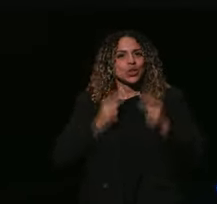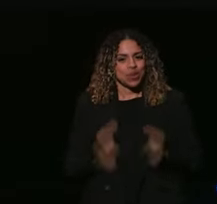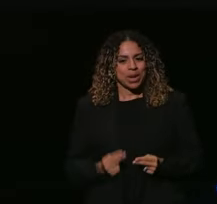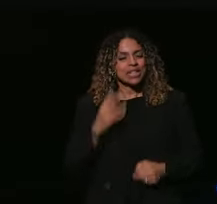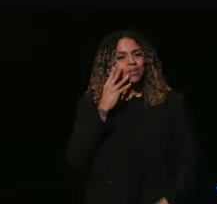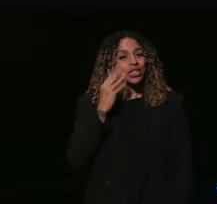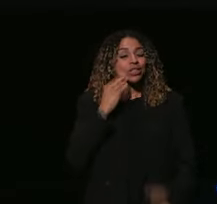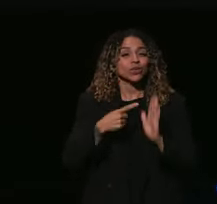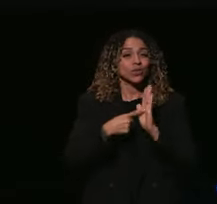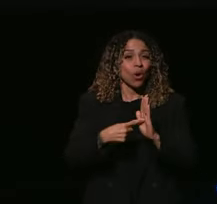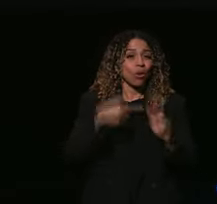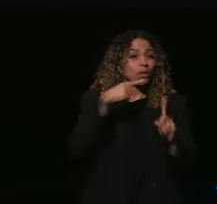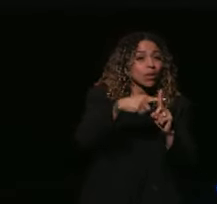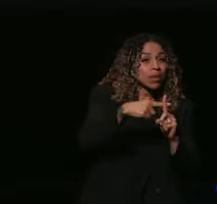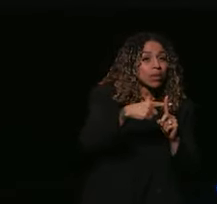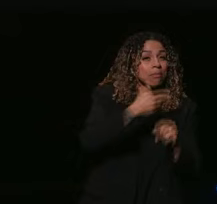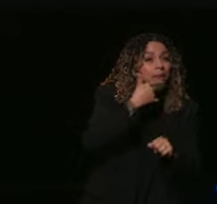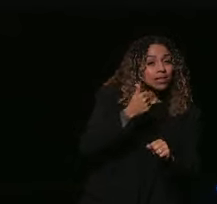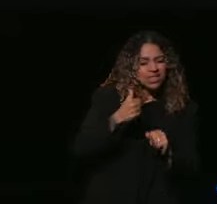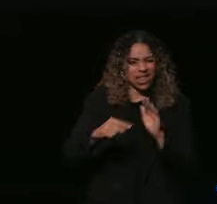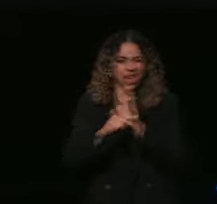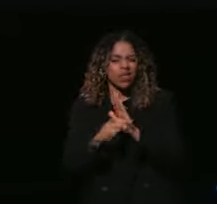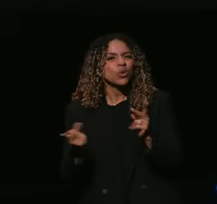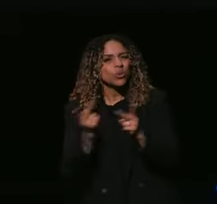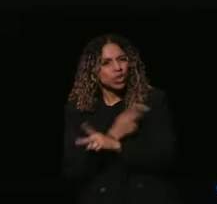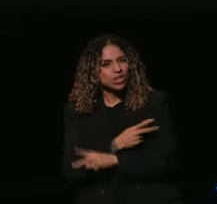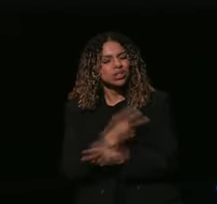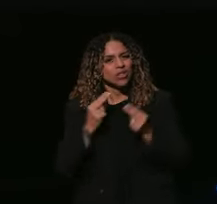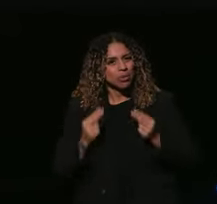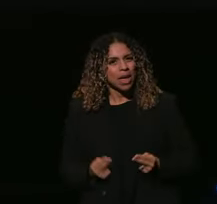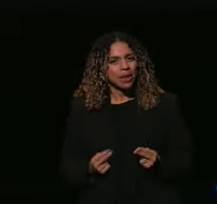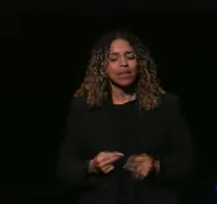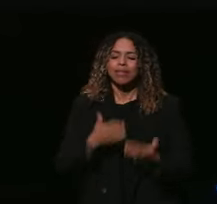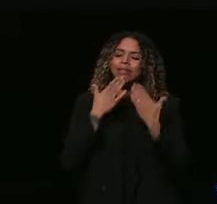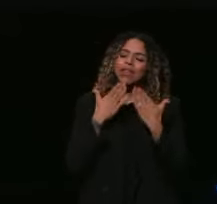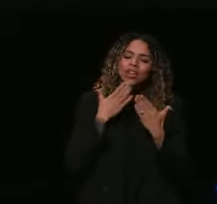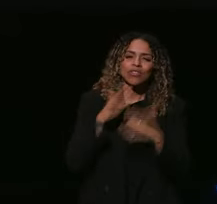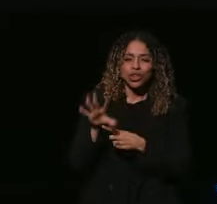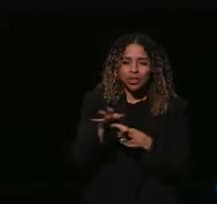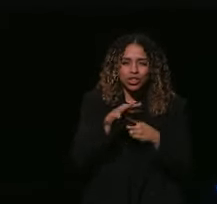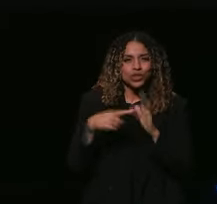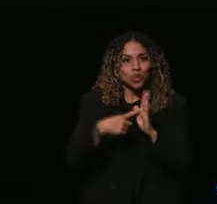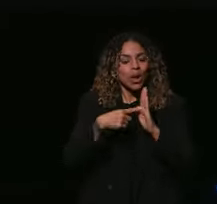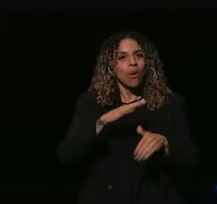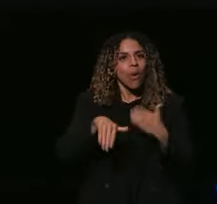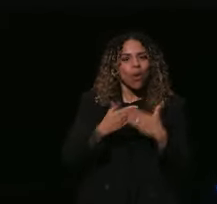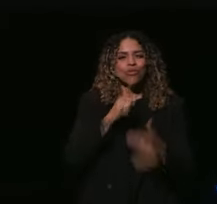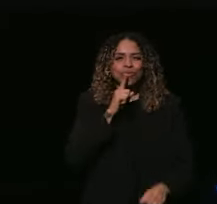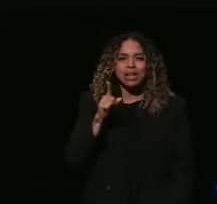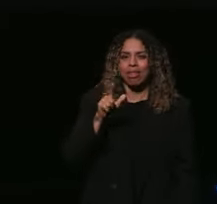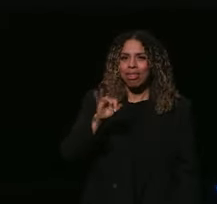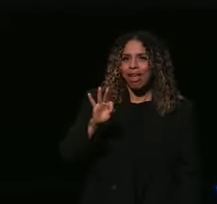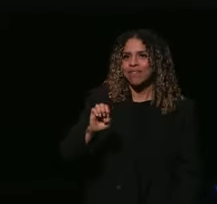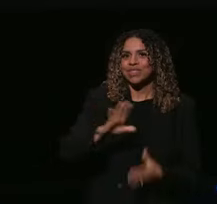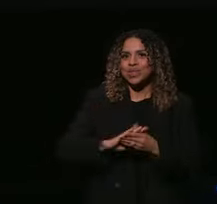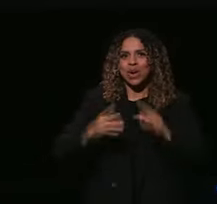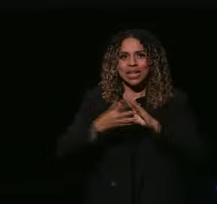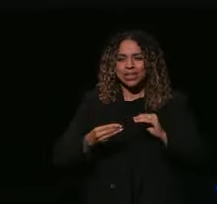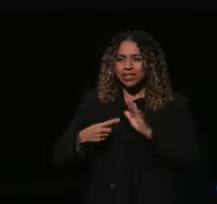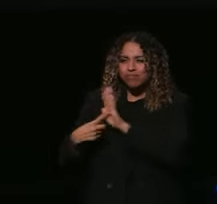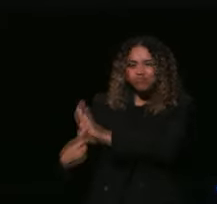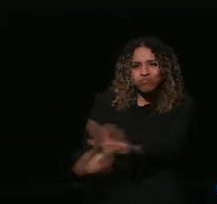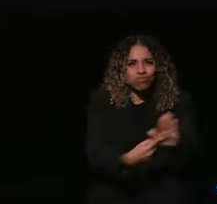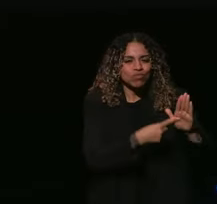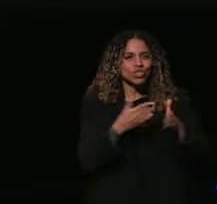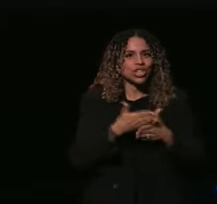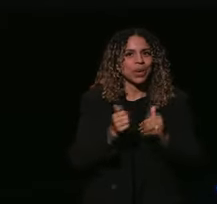worst and best of humanity. Thank you for capturing these powerful real-life stories and sharing them with the world. Congratulations to